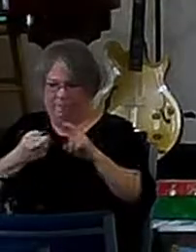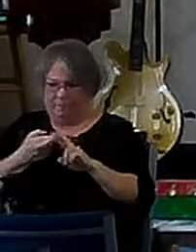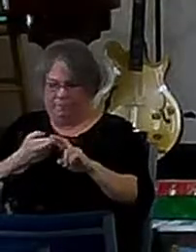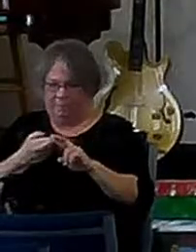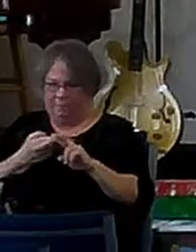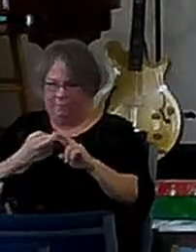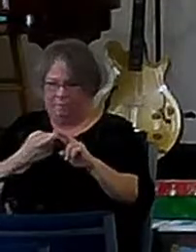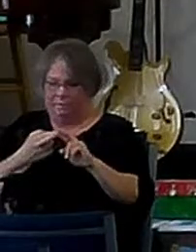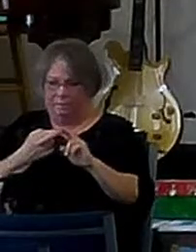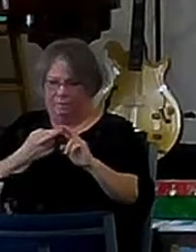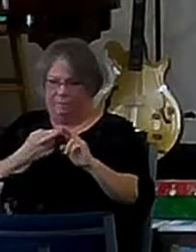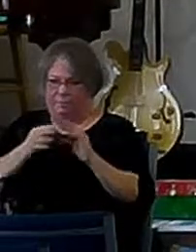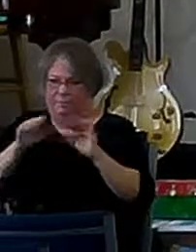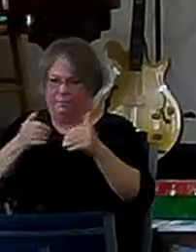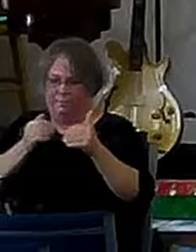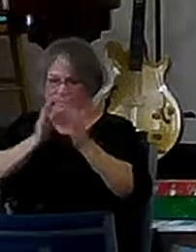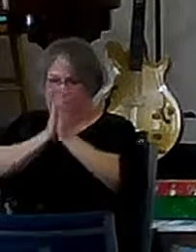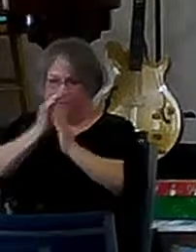them?